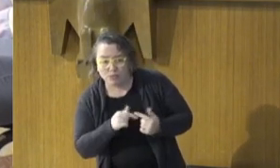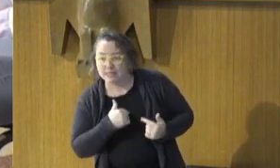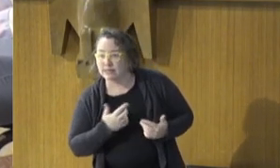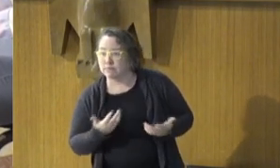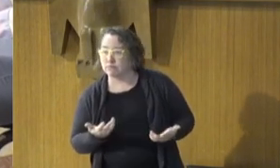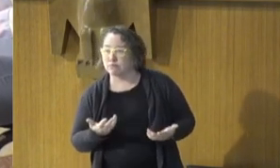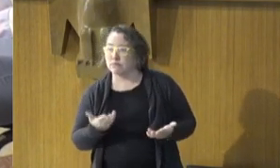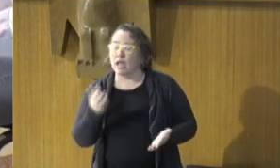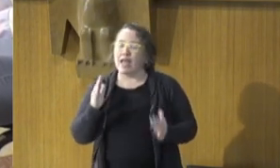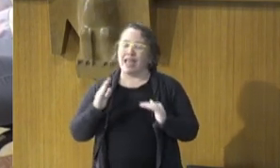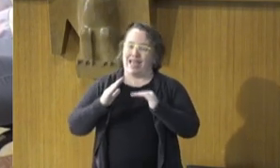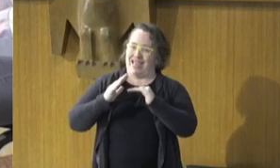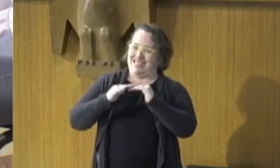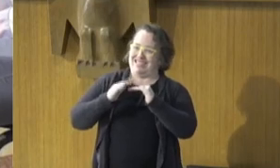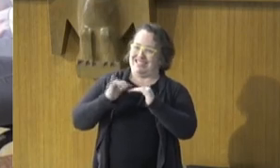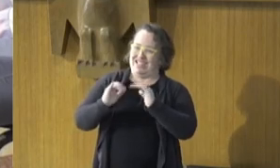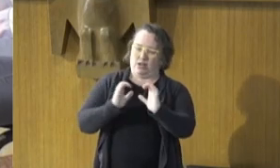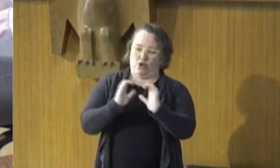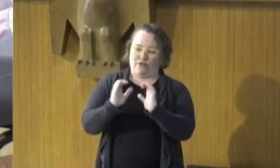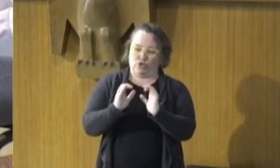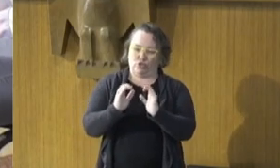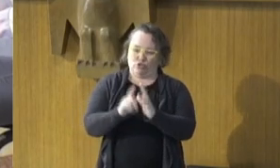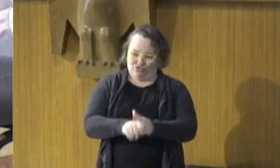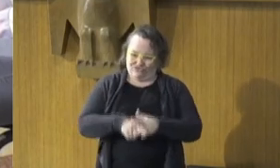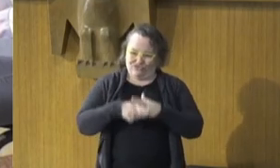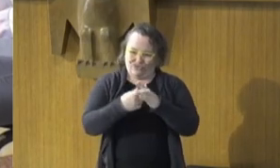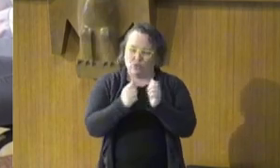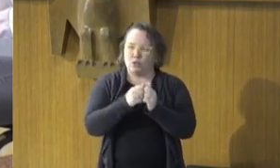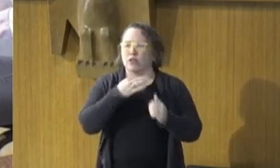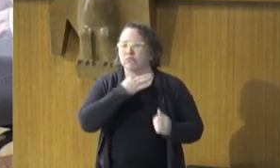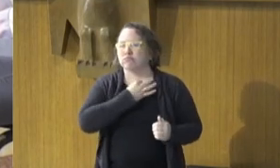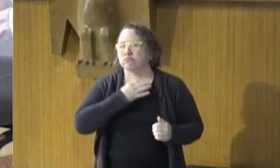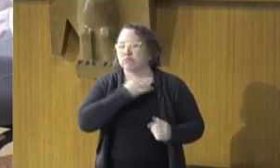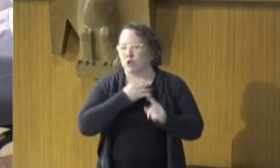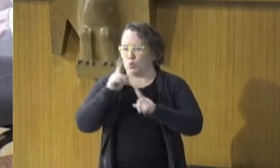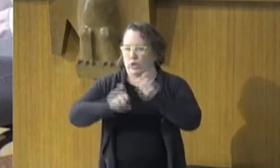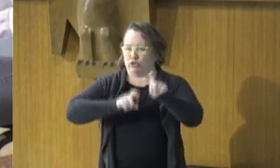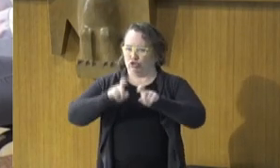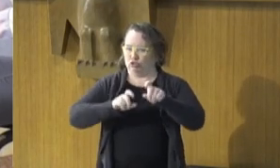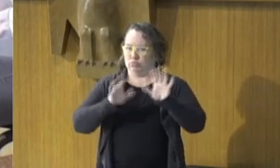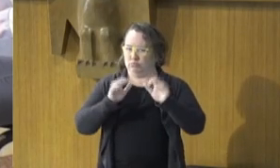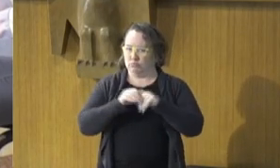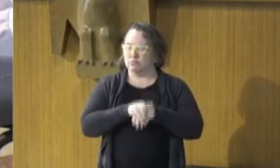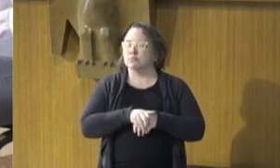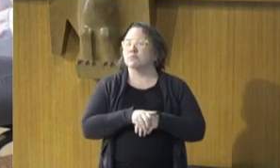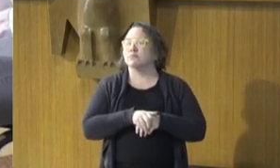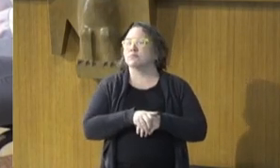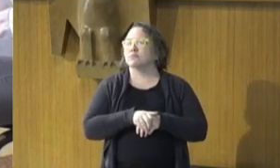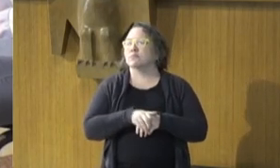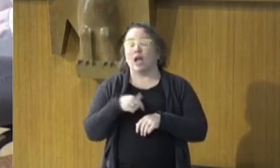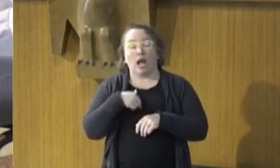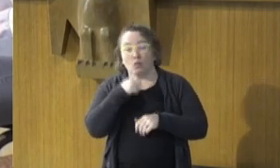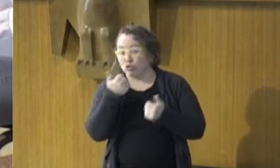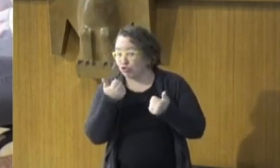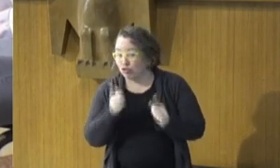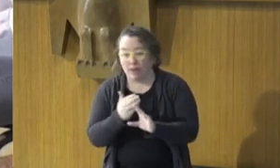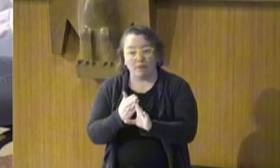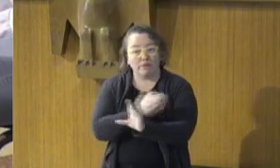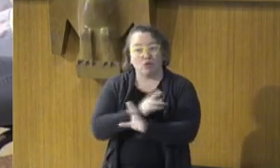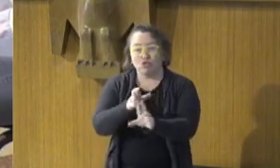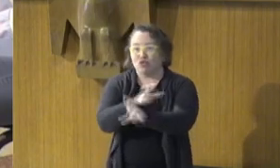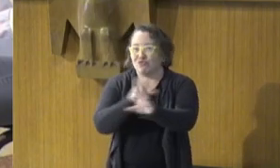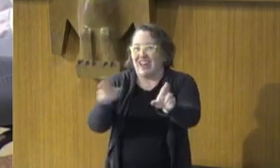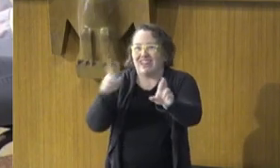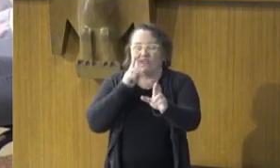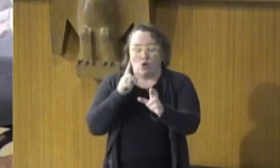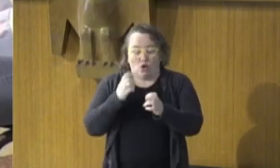And at least you can have that conversation, but I think it starts with asking questions. But again, I wouldn't try to have that conversation if